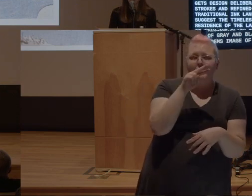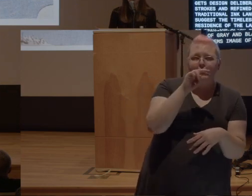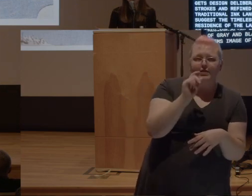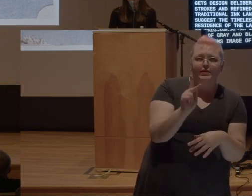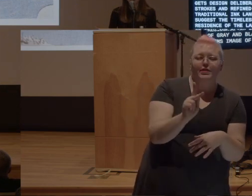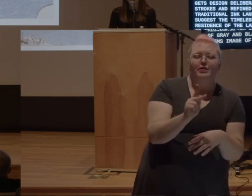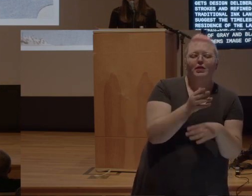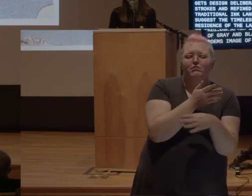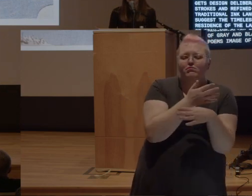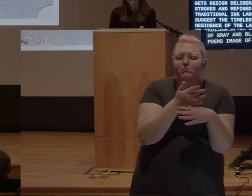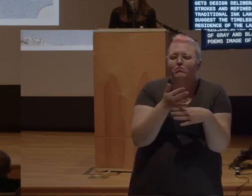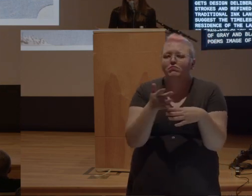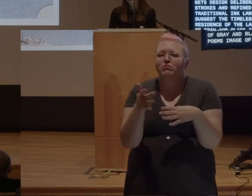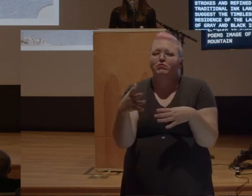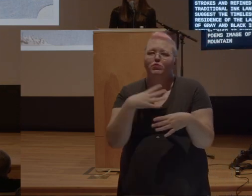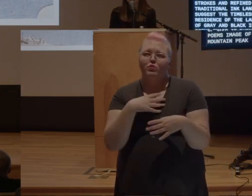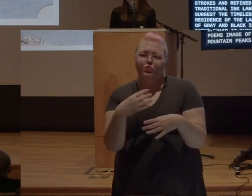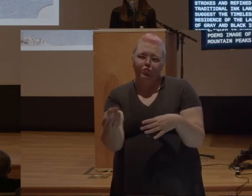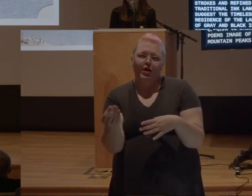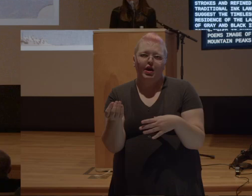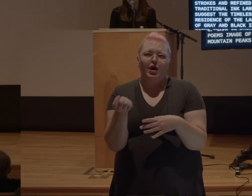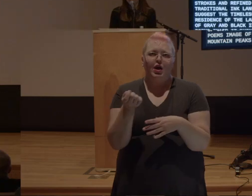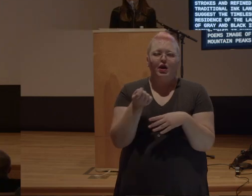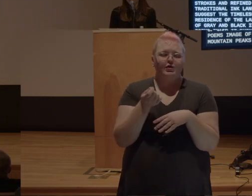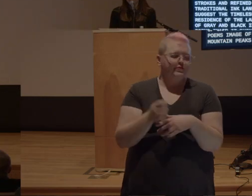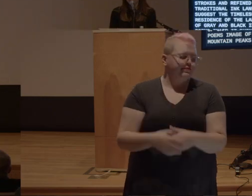falling over snowy mountain peaks.